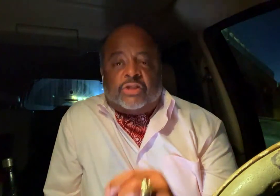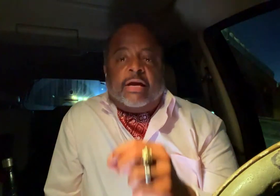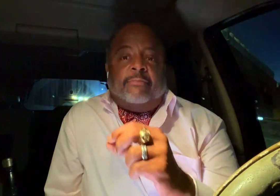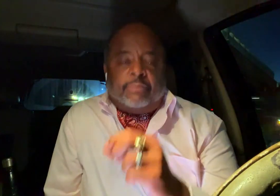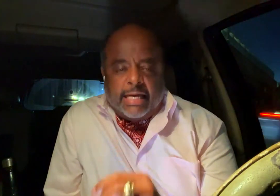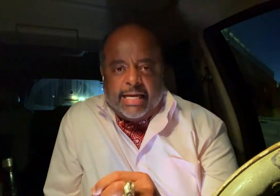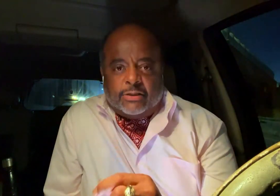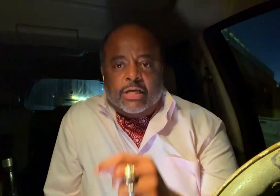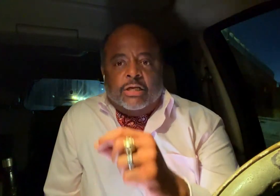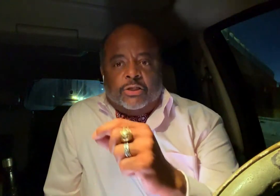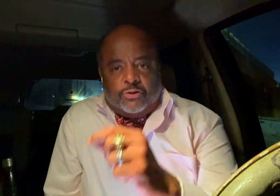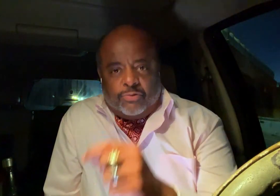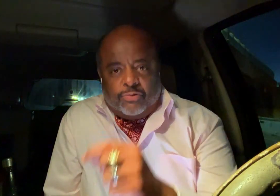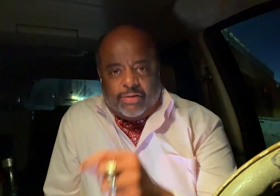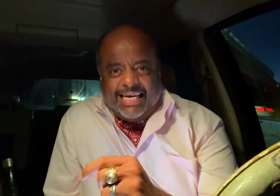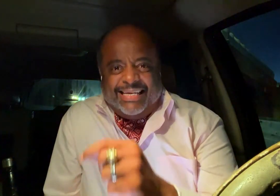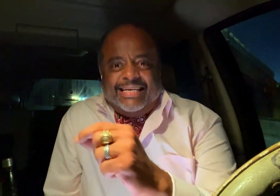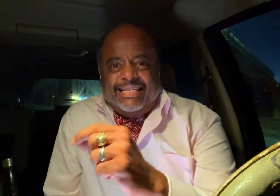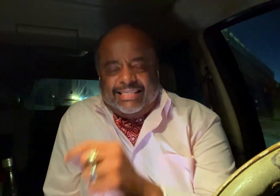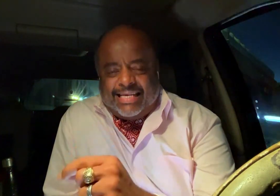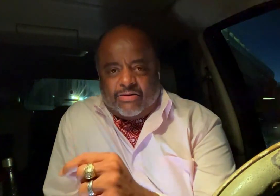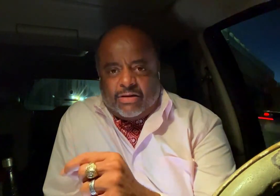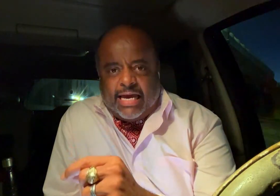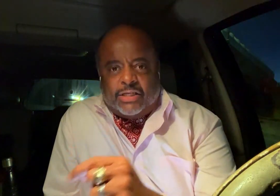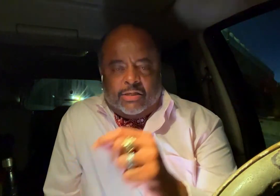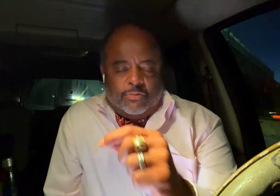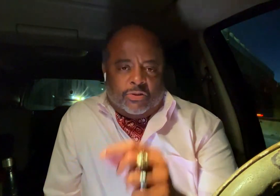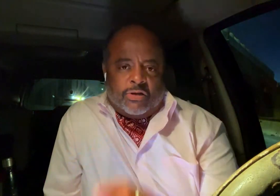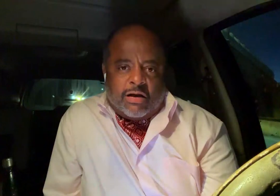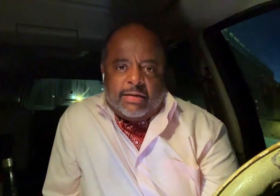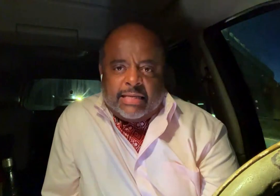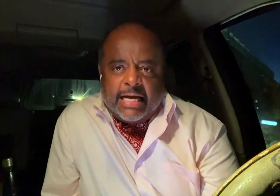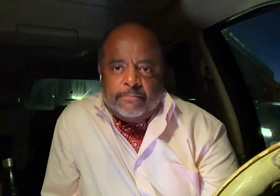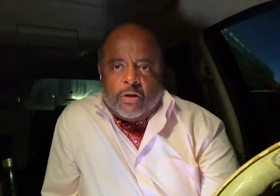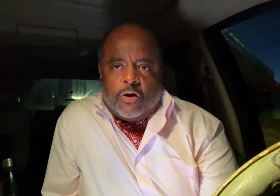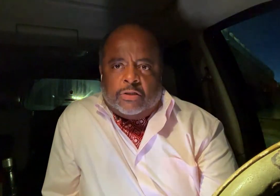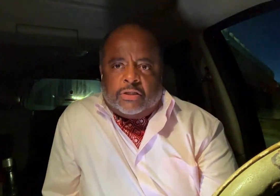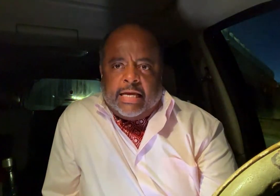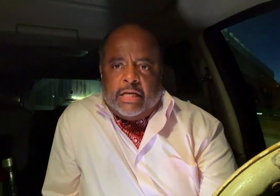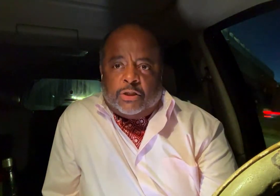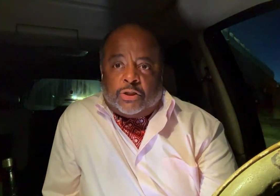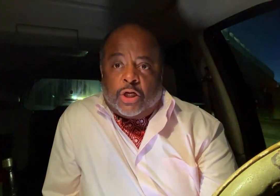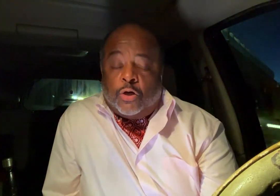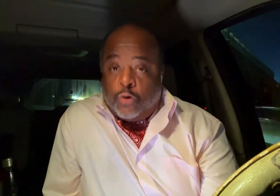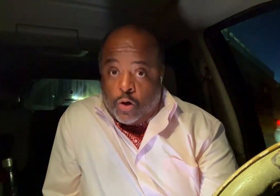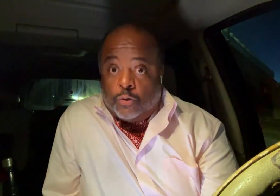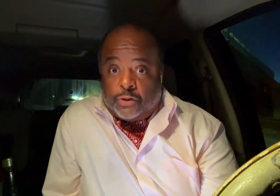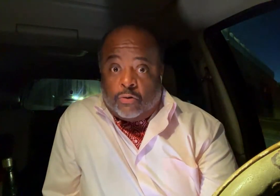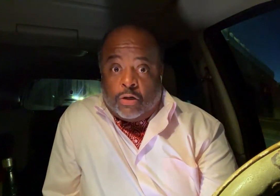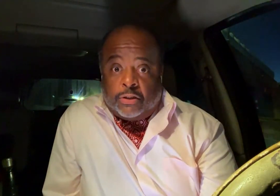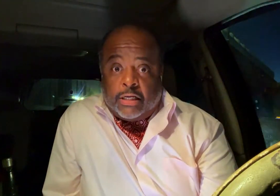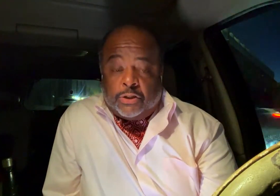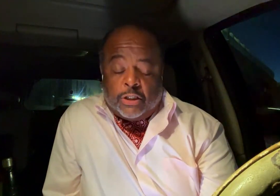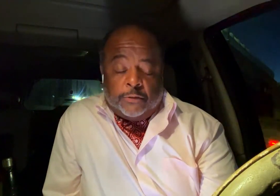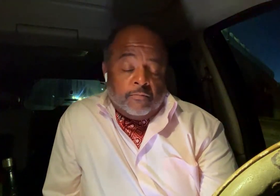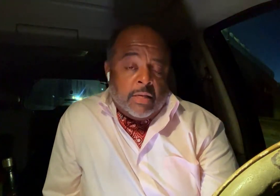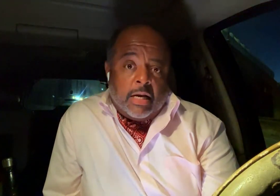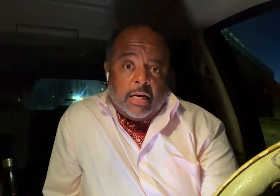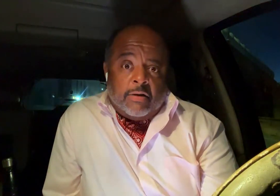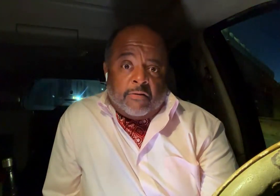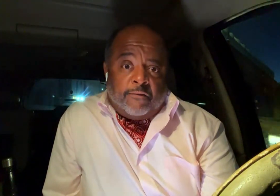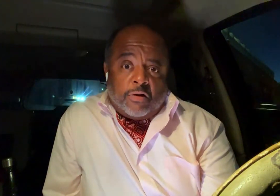forcing cities to have plans to end segregation. We'll talk about that on today's show. Also on today's